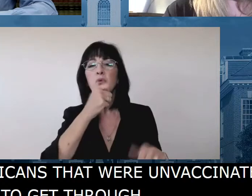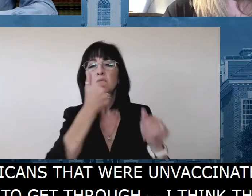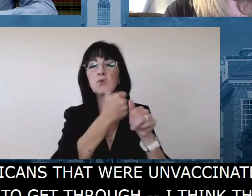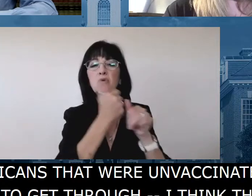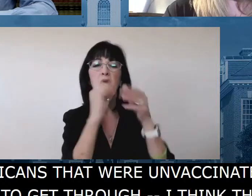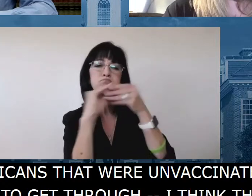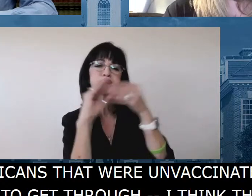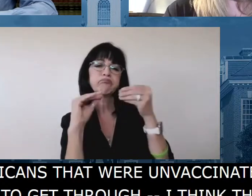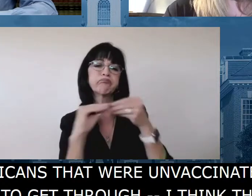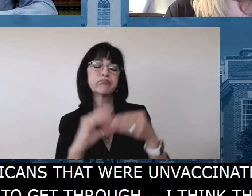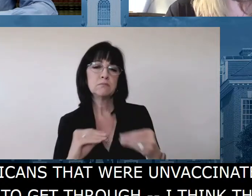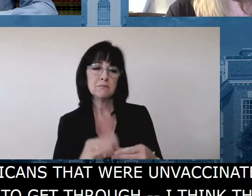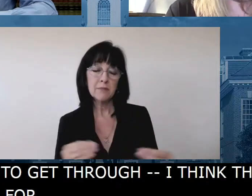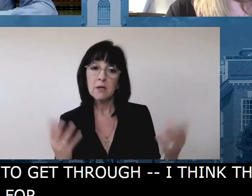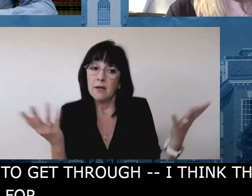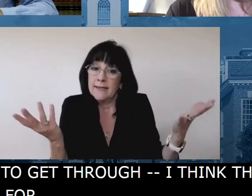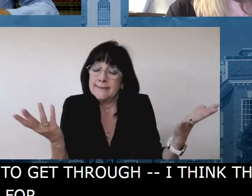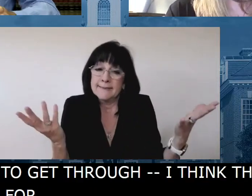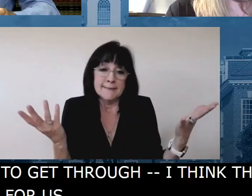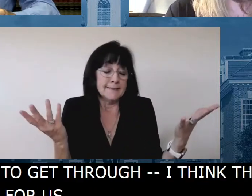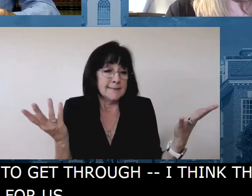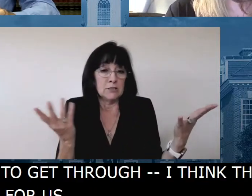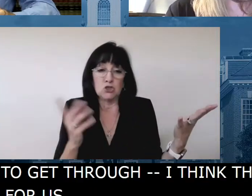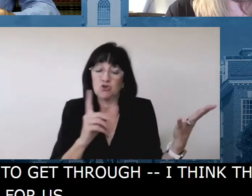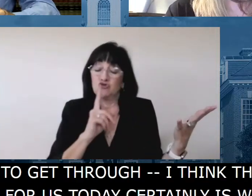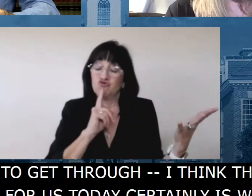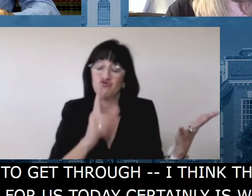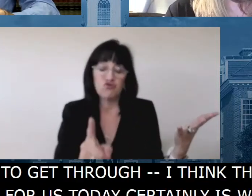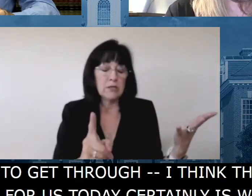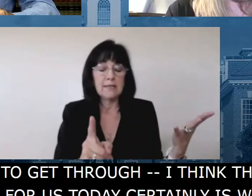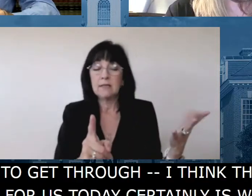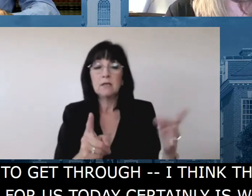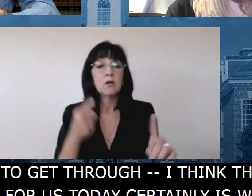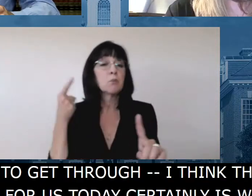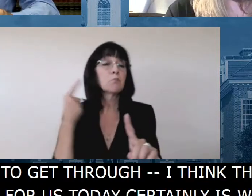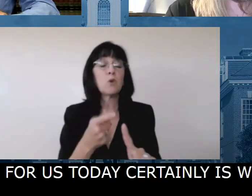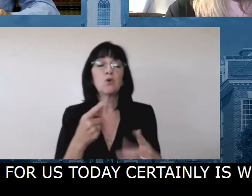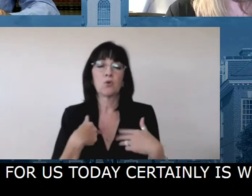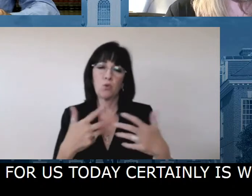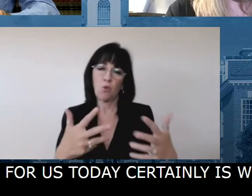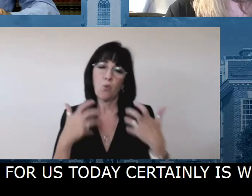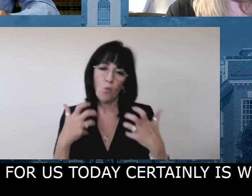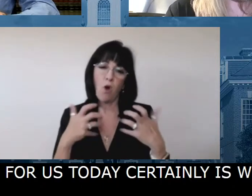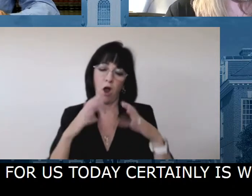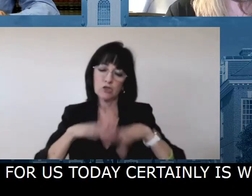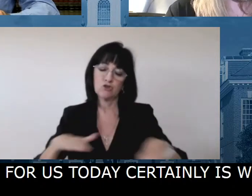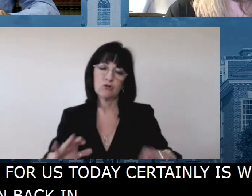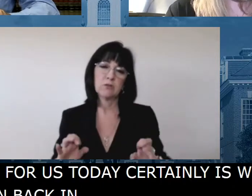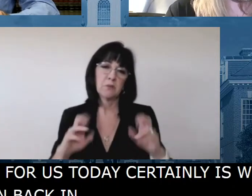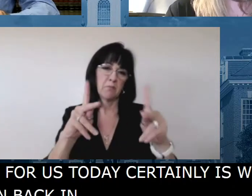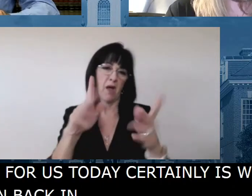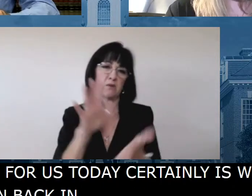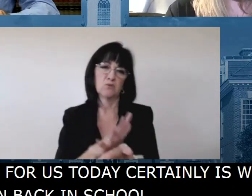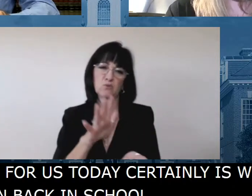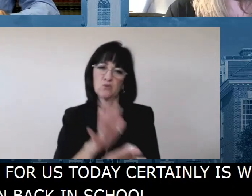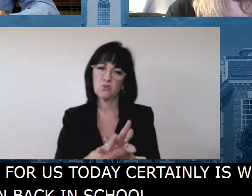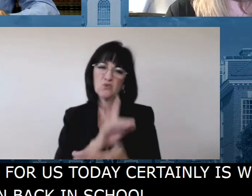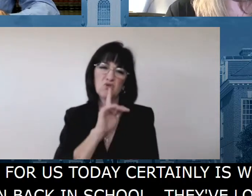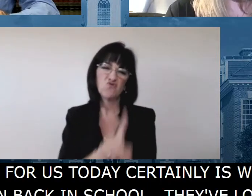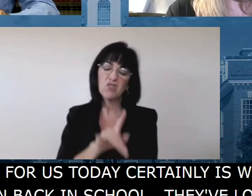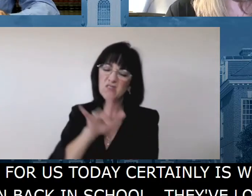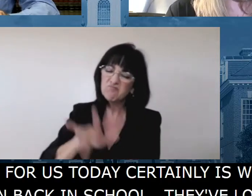message for us today certainly is we want to get all our children back in school. They've lost a lot in the last